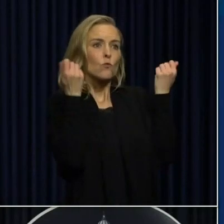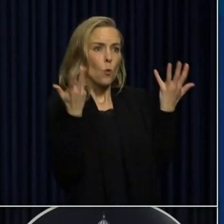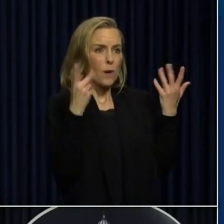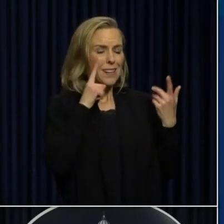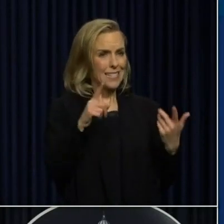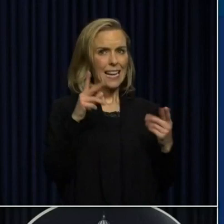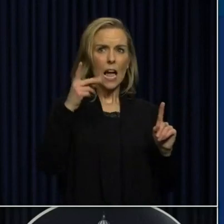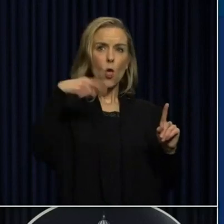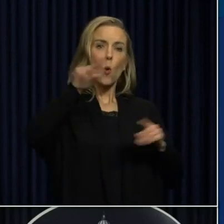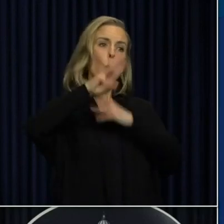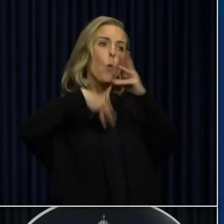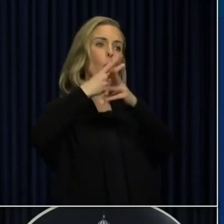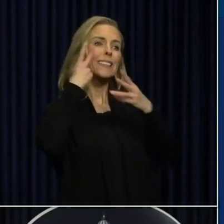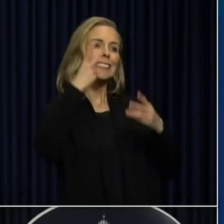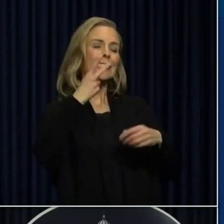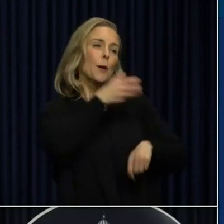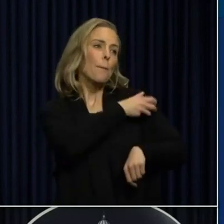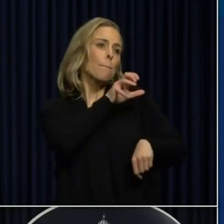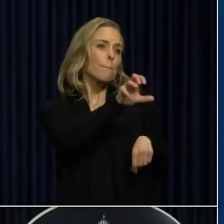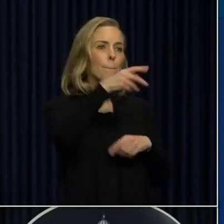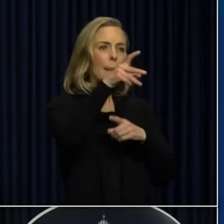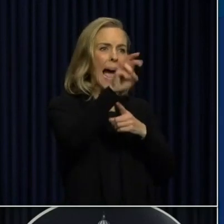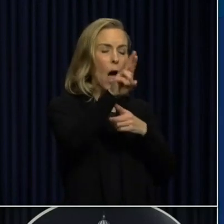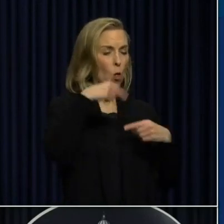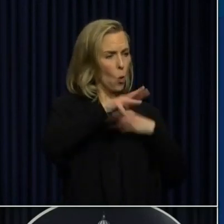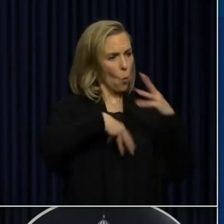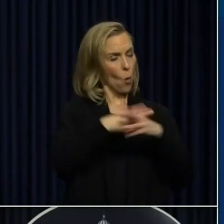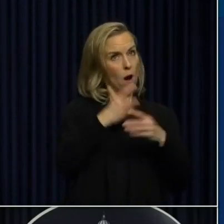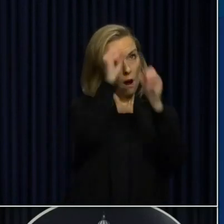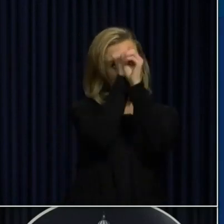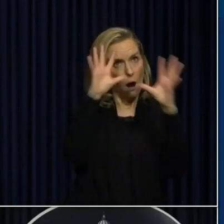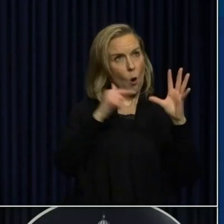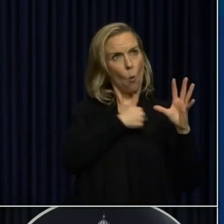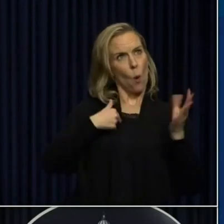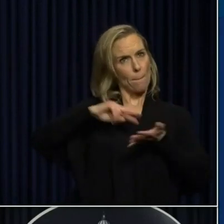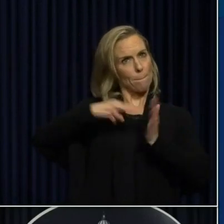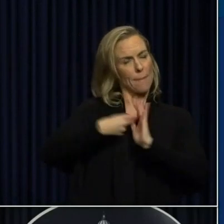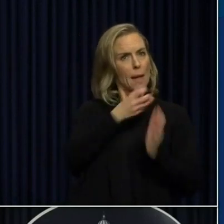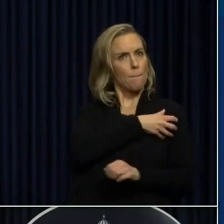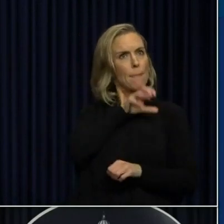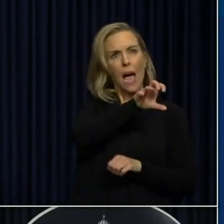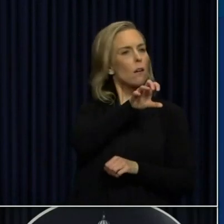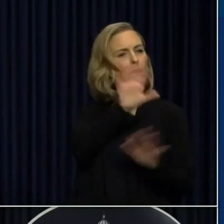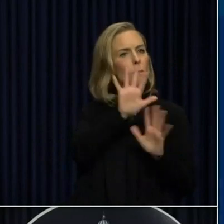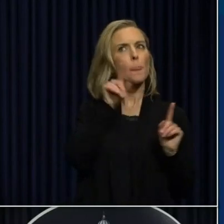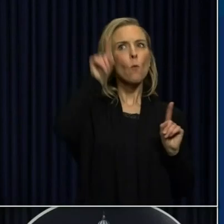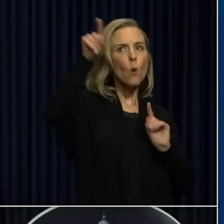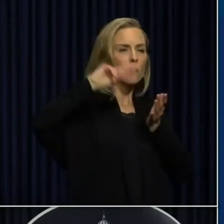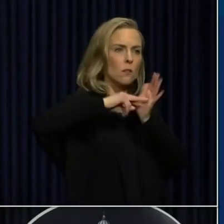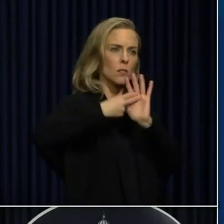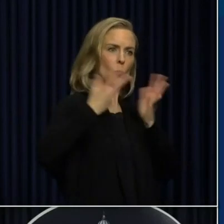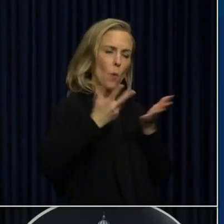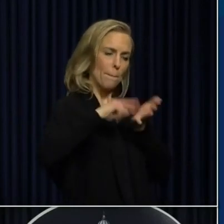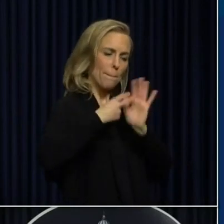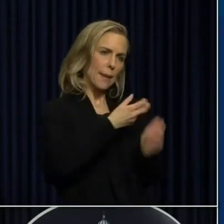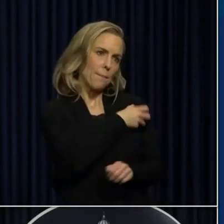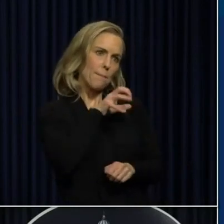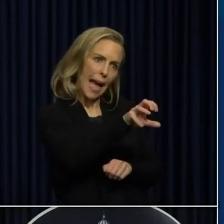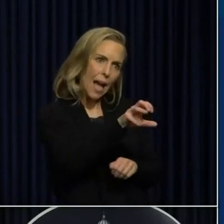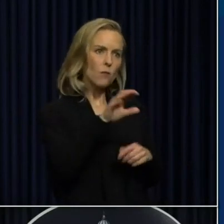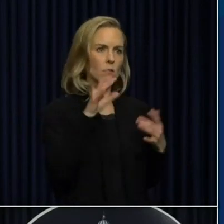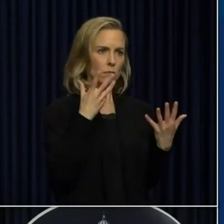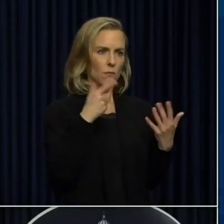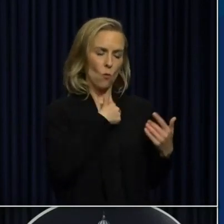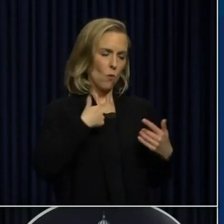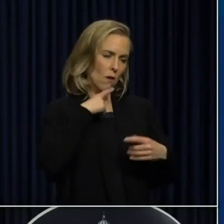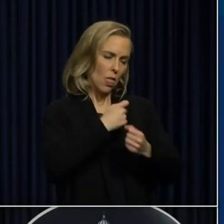world sees power. This is the power of the Holy Spirit to give ourselves away in love. So I'm encouraging you to shelter in place, stay